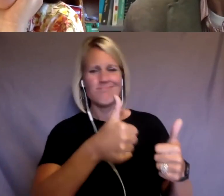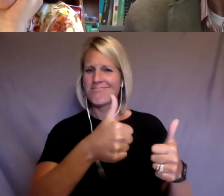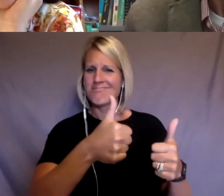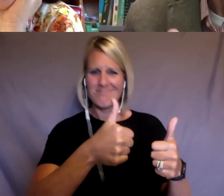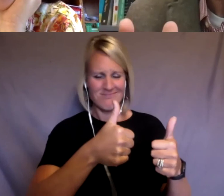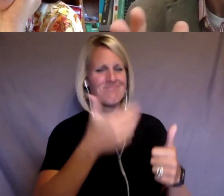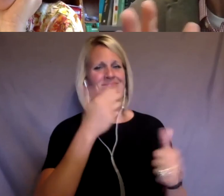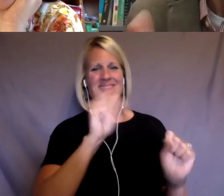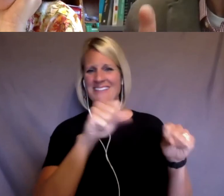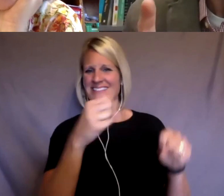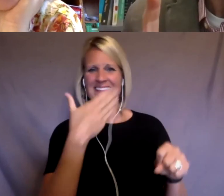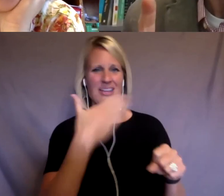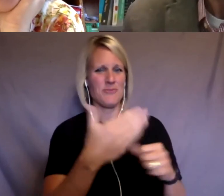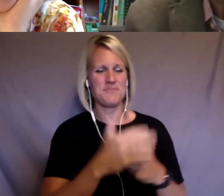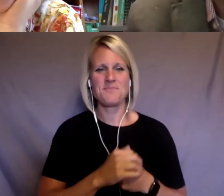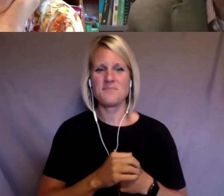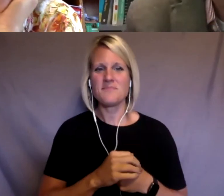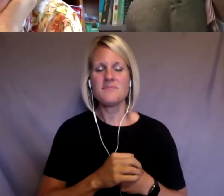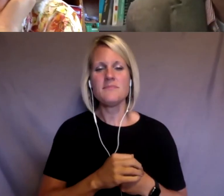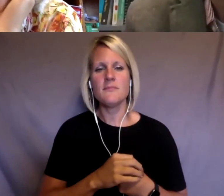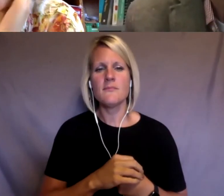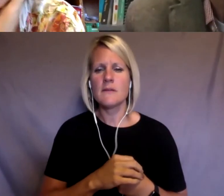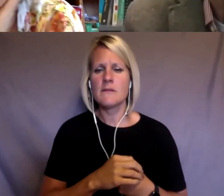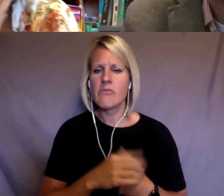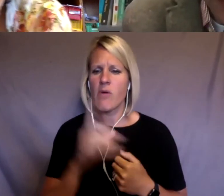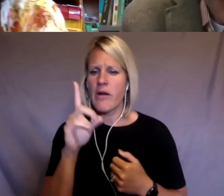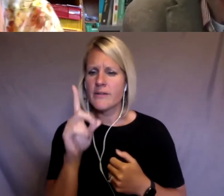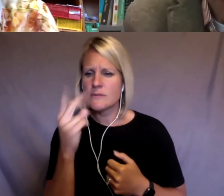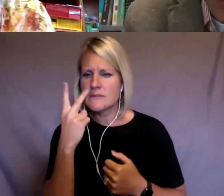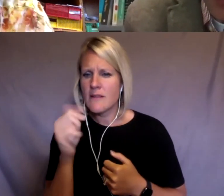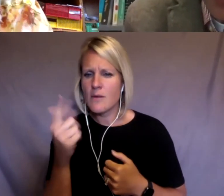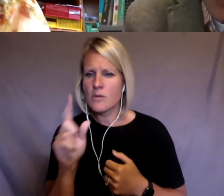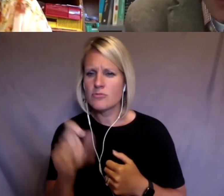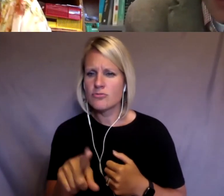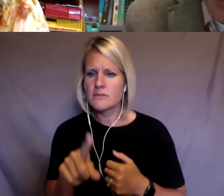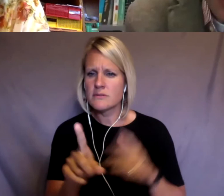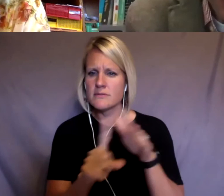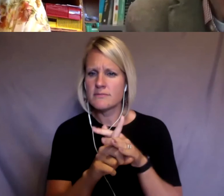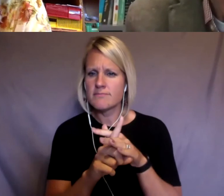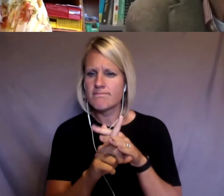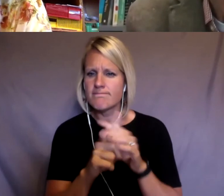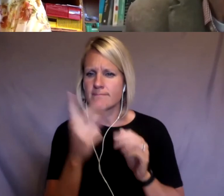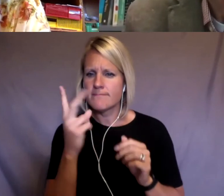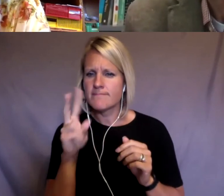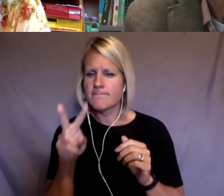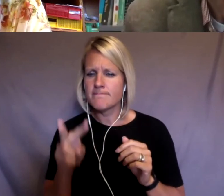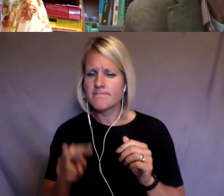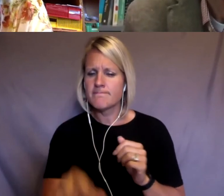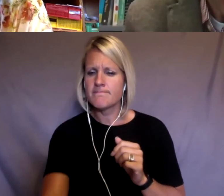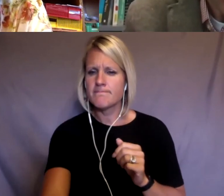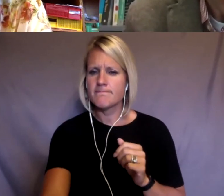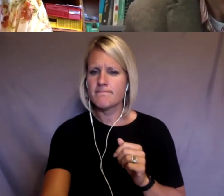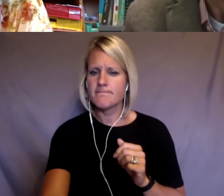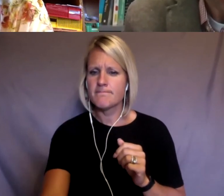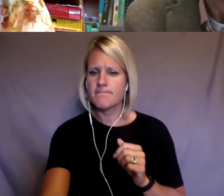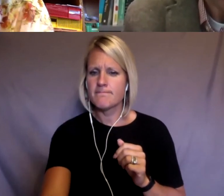insightful. I don't see, I think I do see another question that has come in. So let's see that from Virginia Small. How